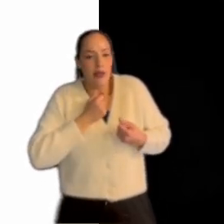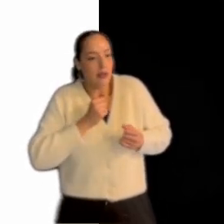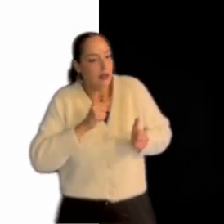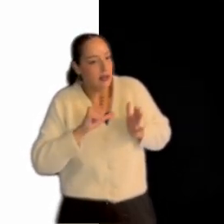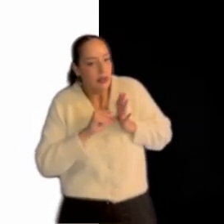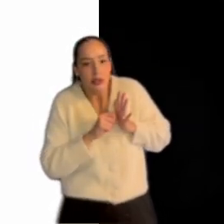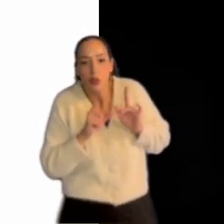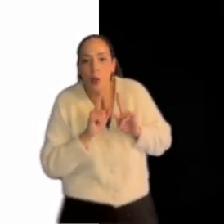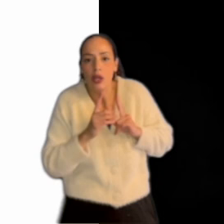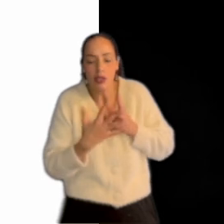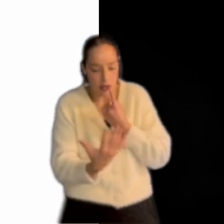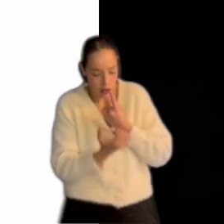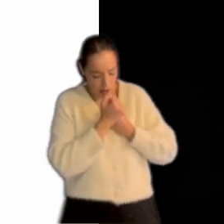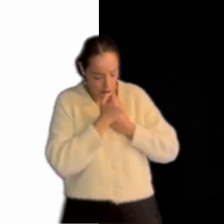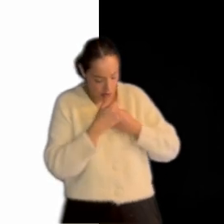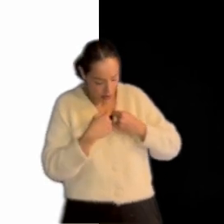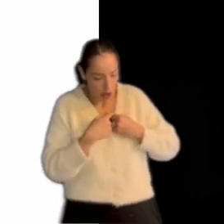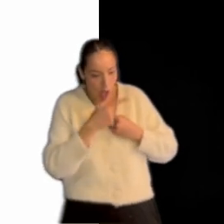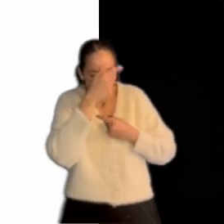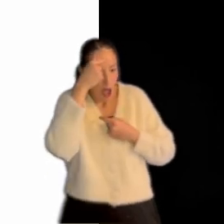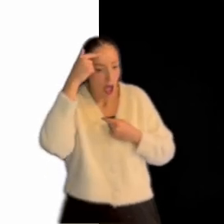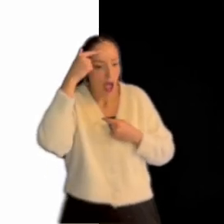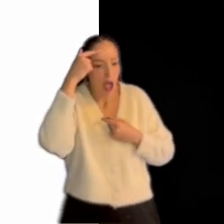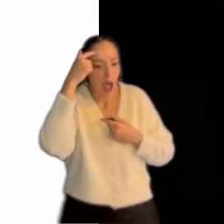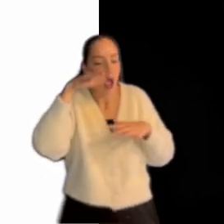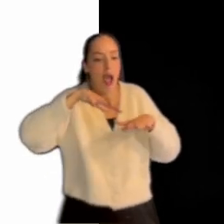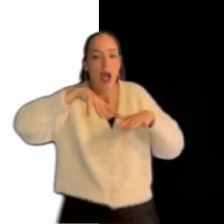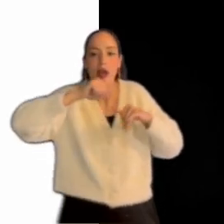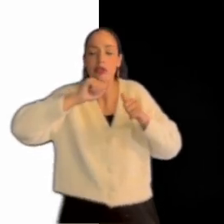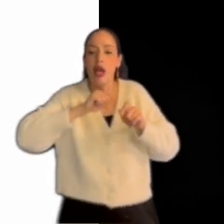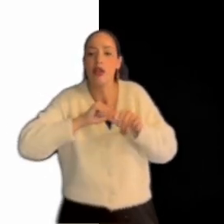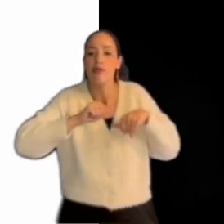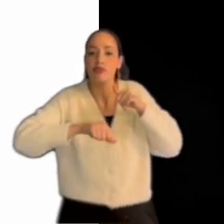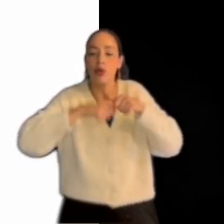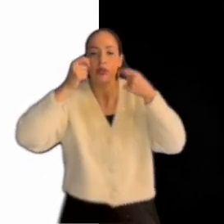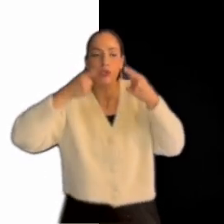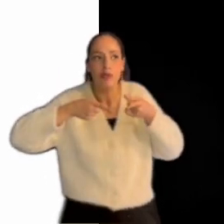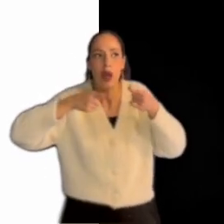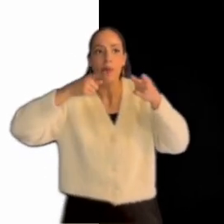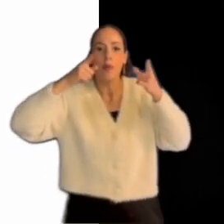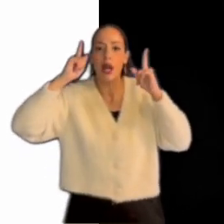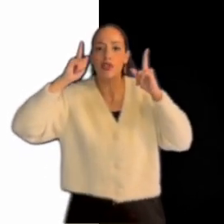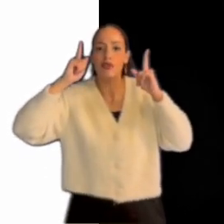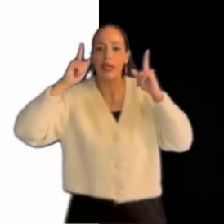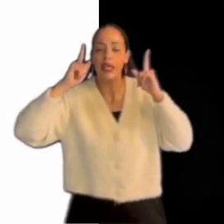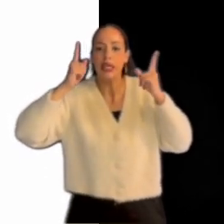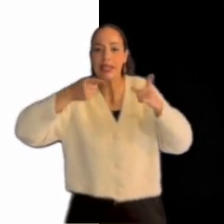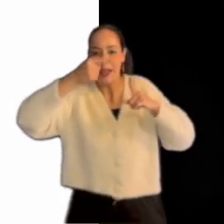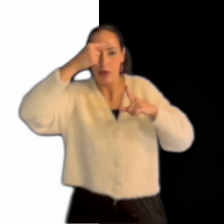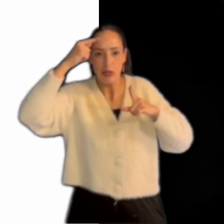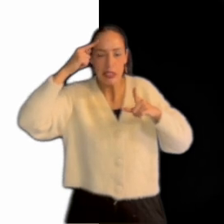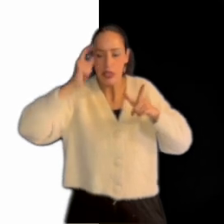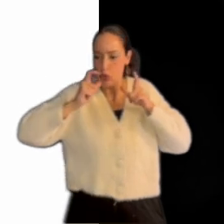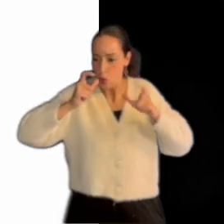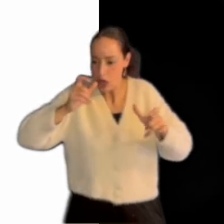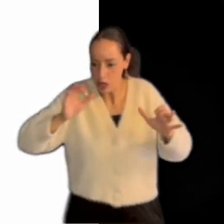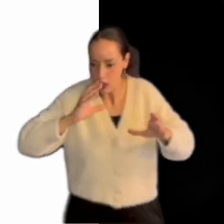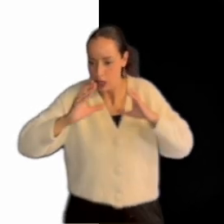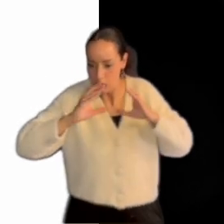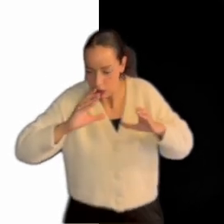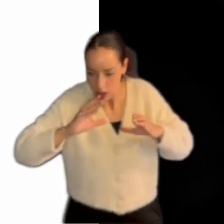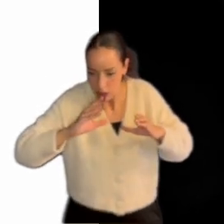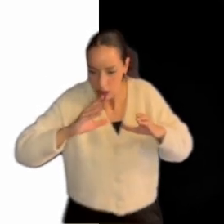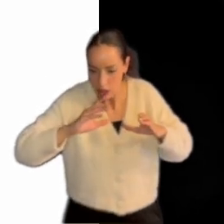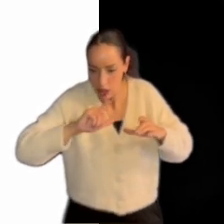trauma, she discovers that there is a language for her experience. She discovers that she is not alone. Others have suffered in similar